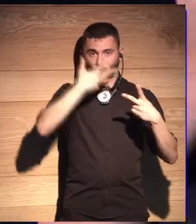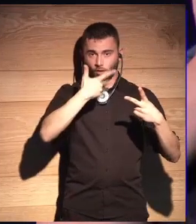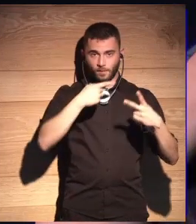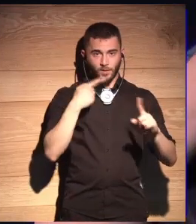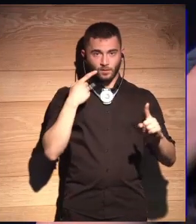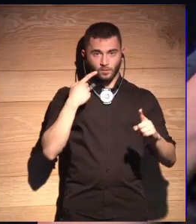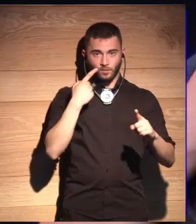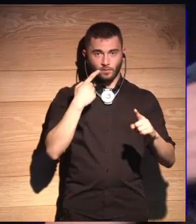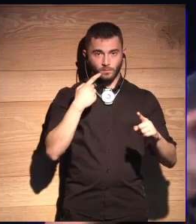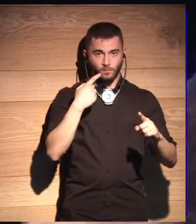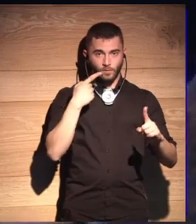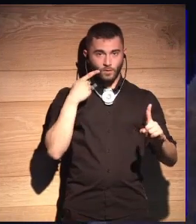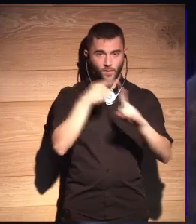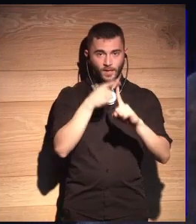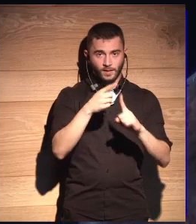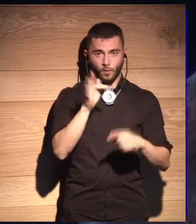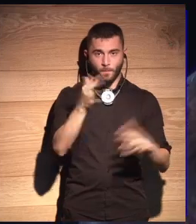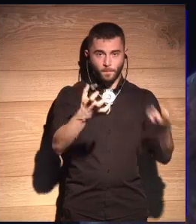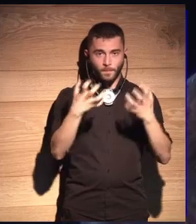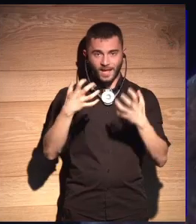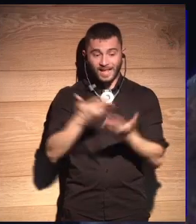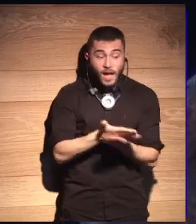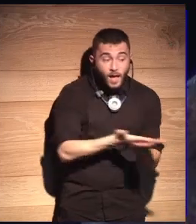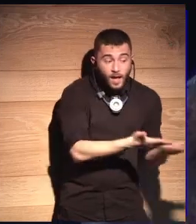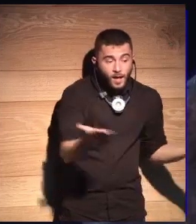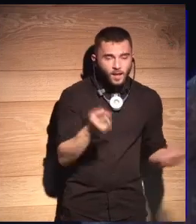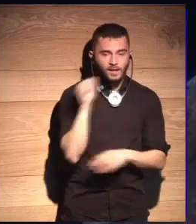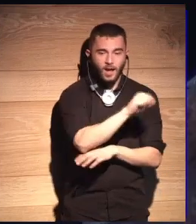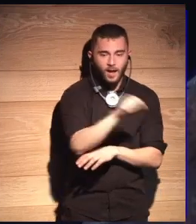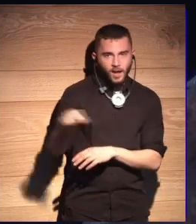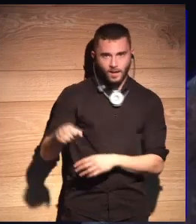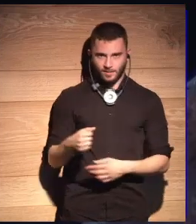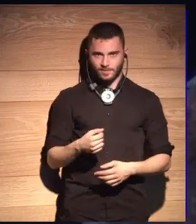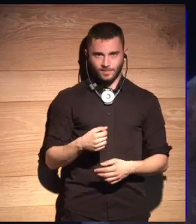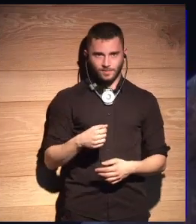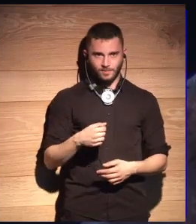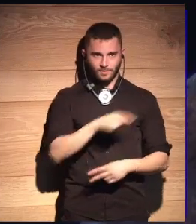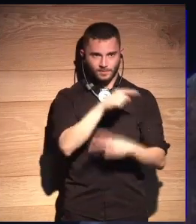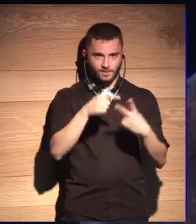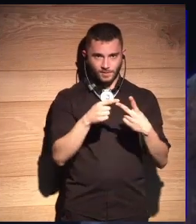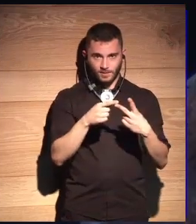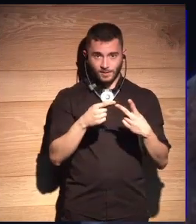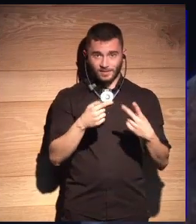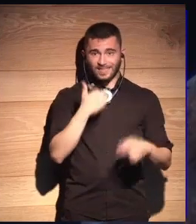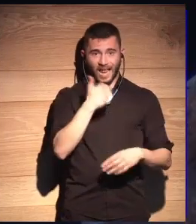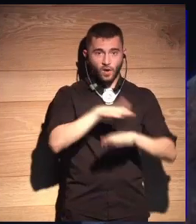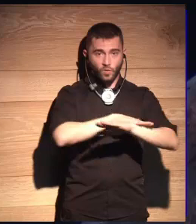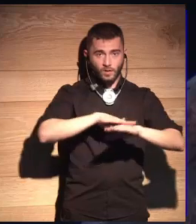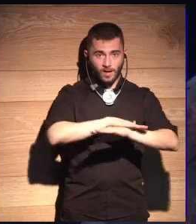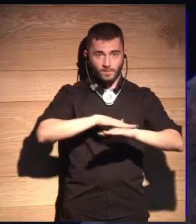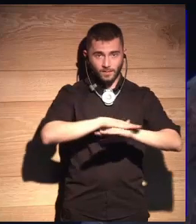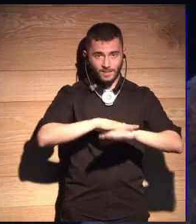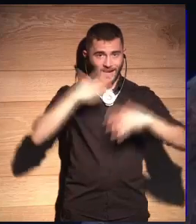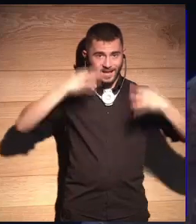knowledge is something that we can agree on, that it has something which is the basis of a common reality, that we might disagree about all sorts of